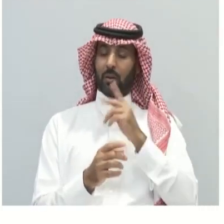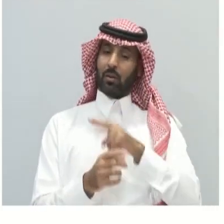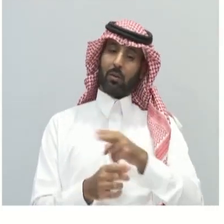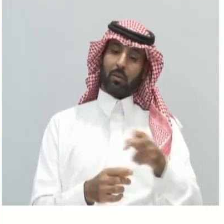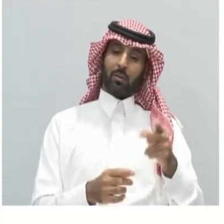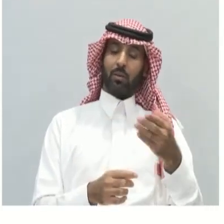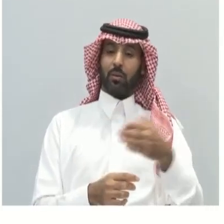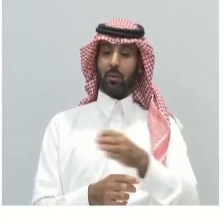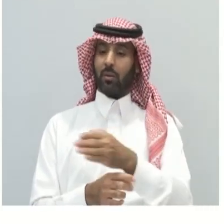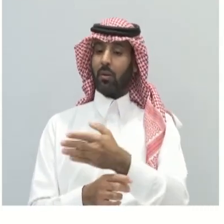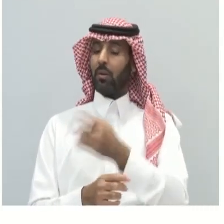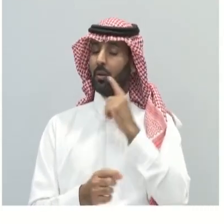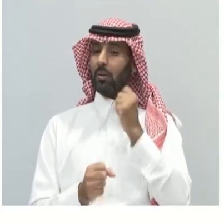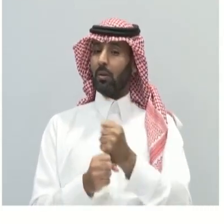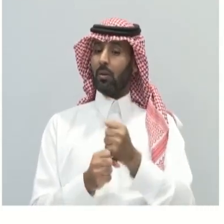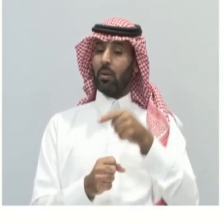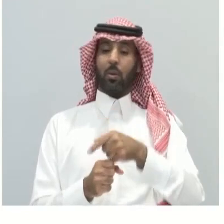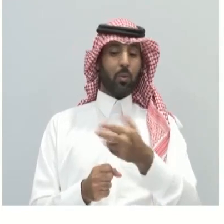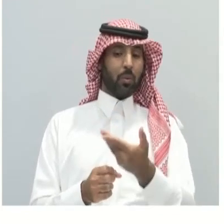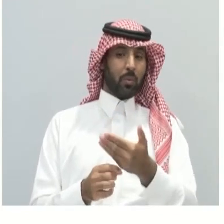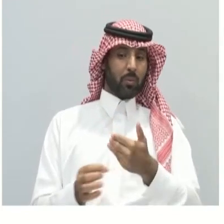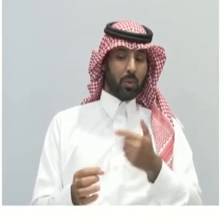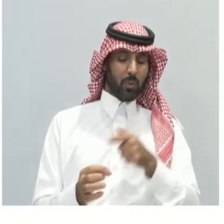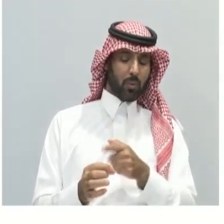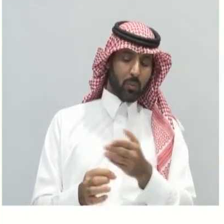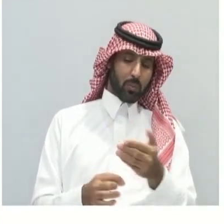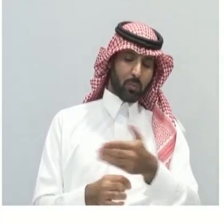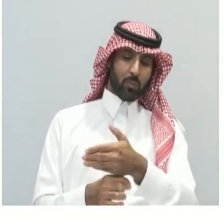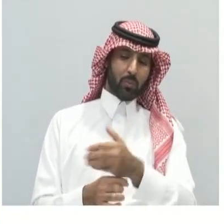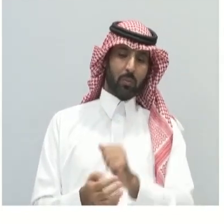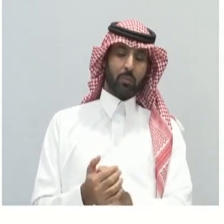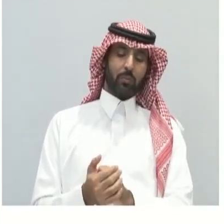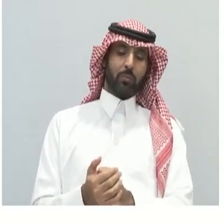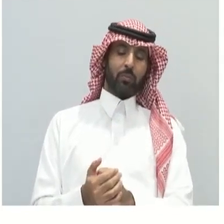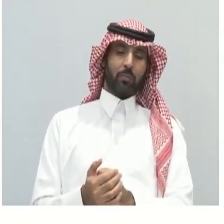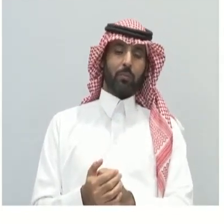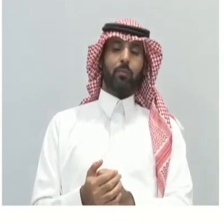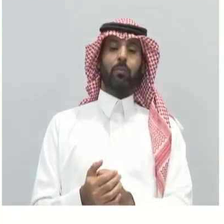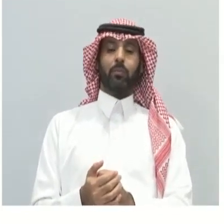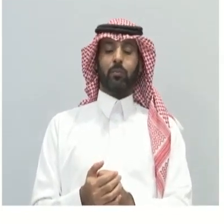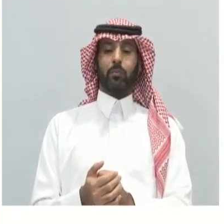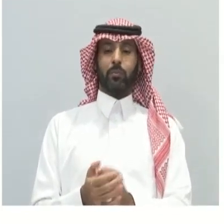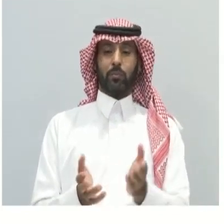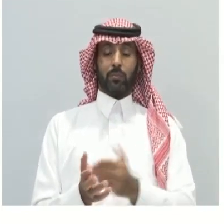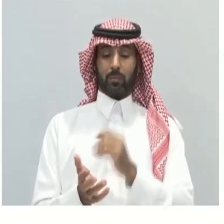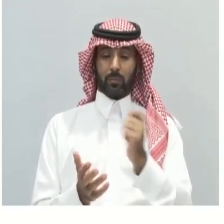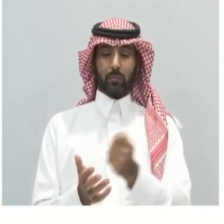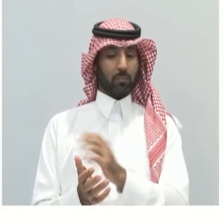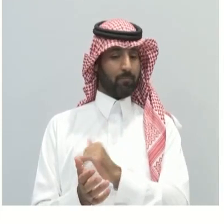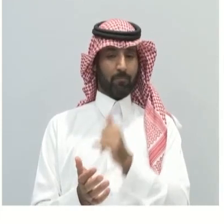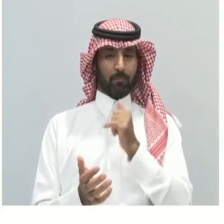objects in each sentence. If not possible, to change the order, write not possible. So we will be